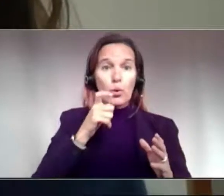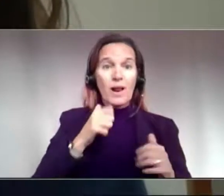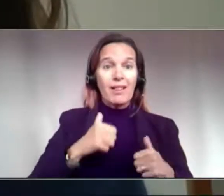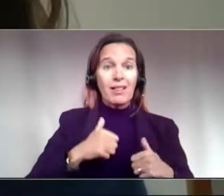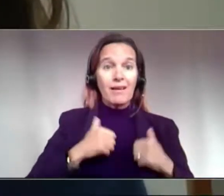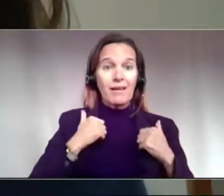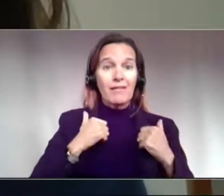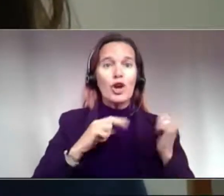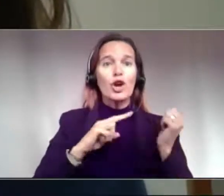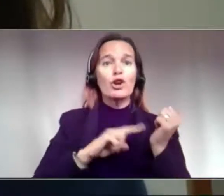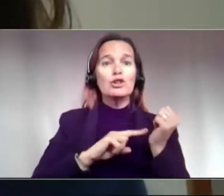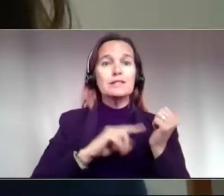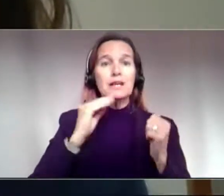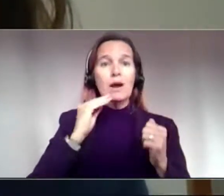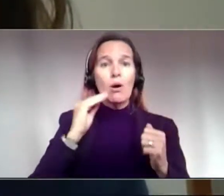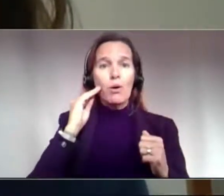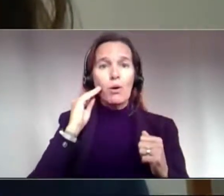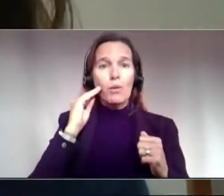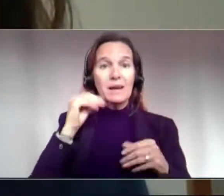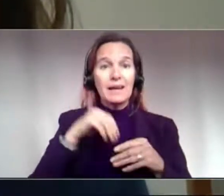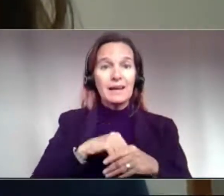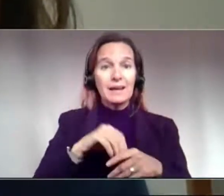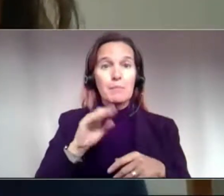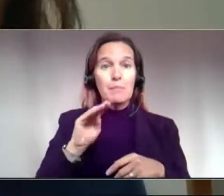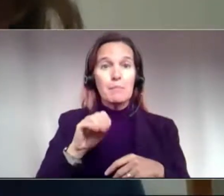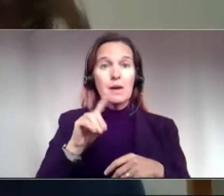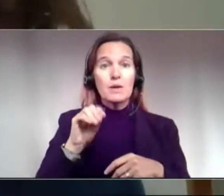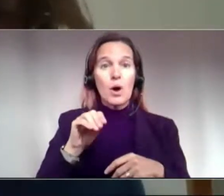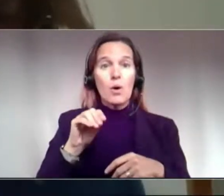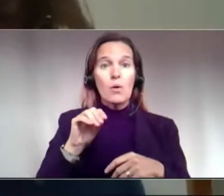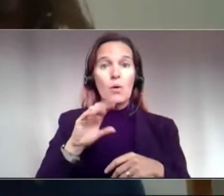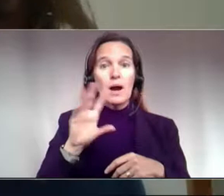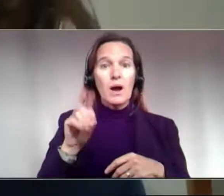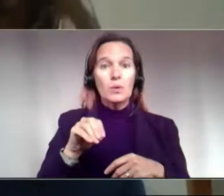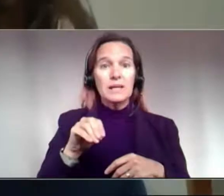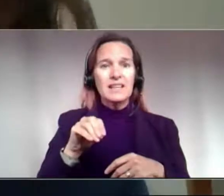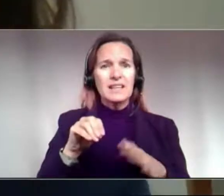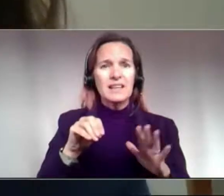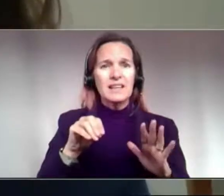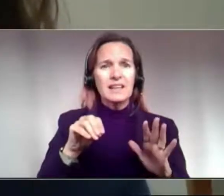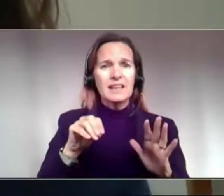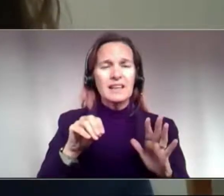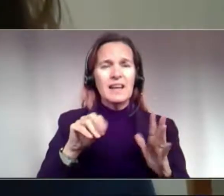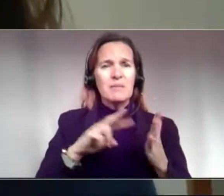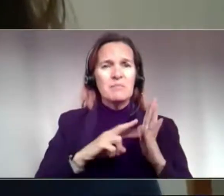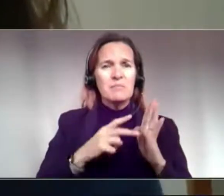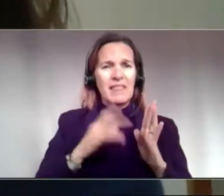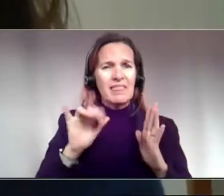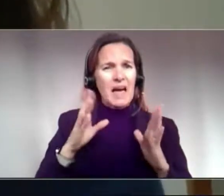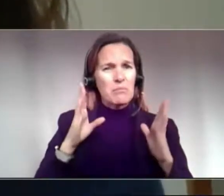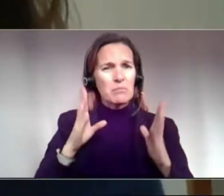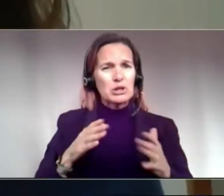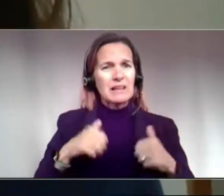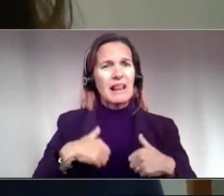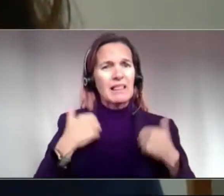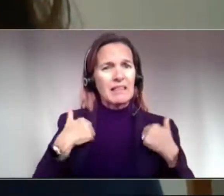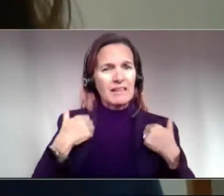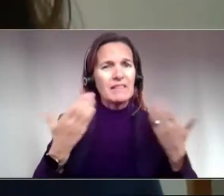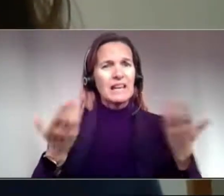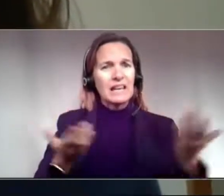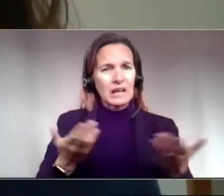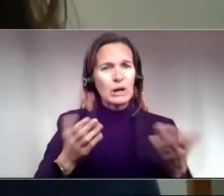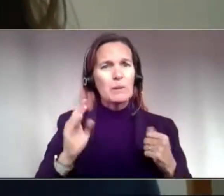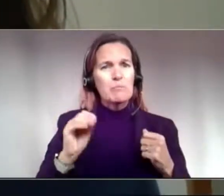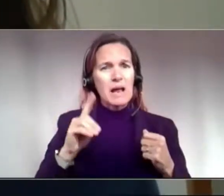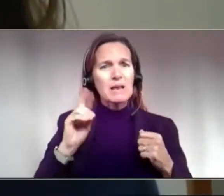in Mendocino County, which would make that person a Mendocino County